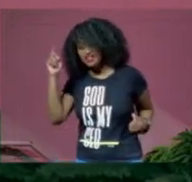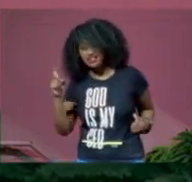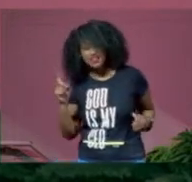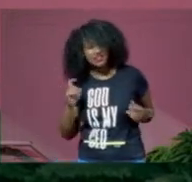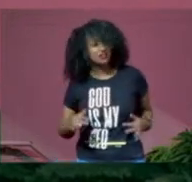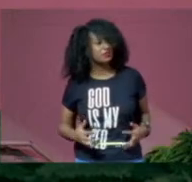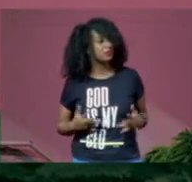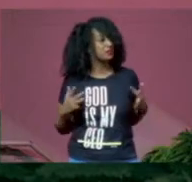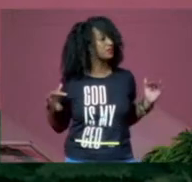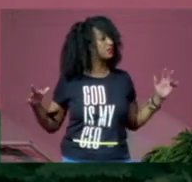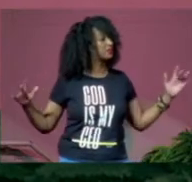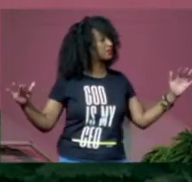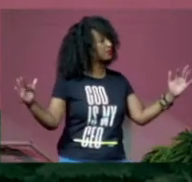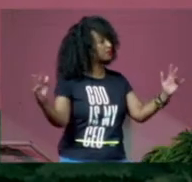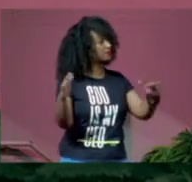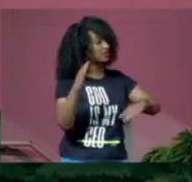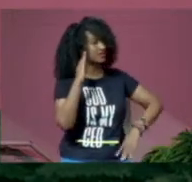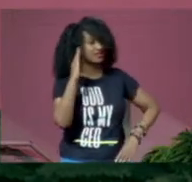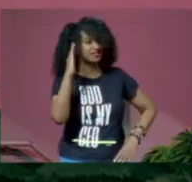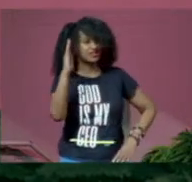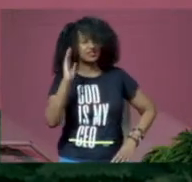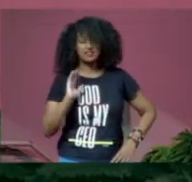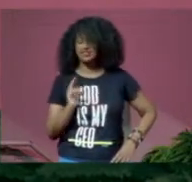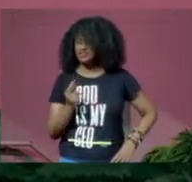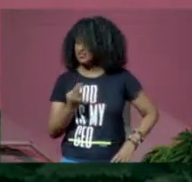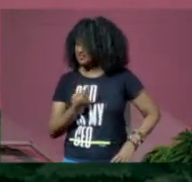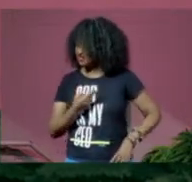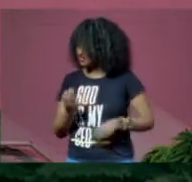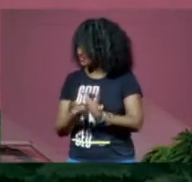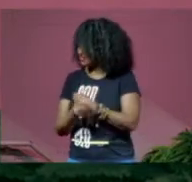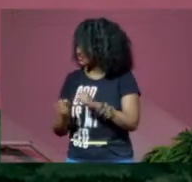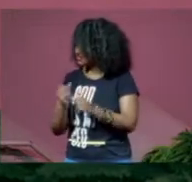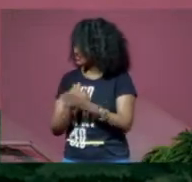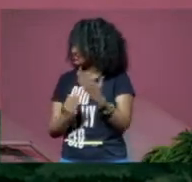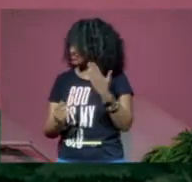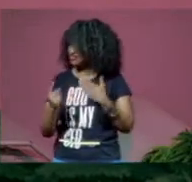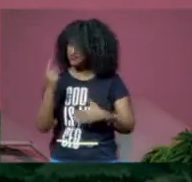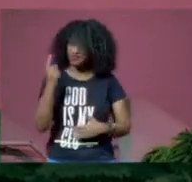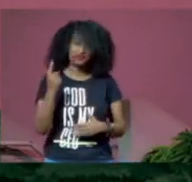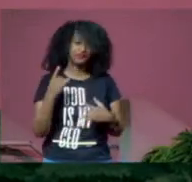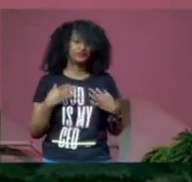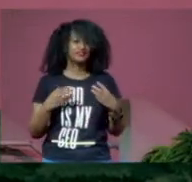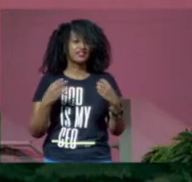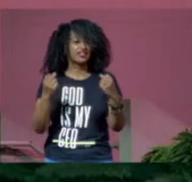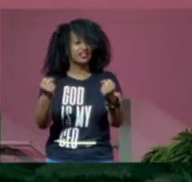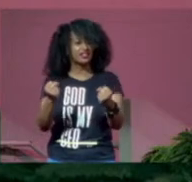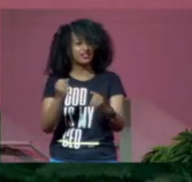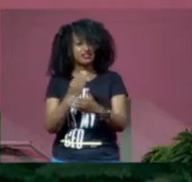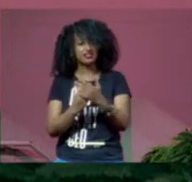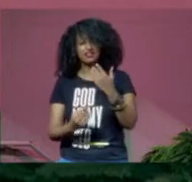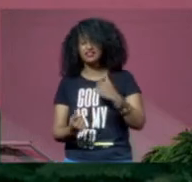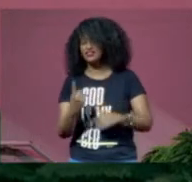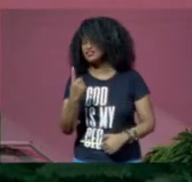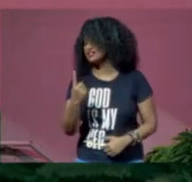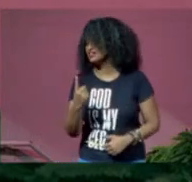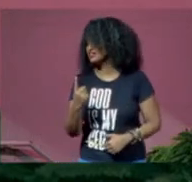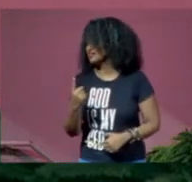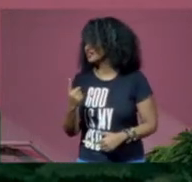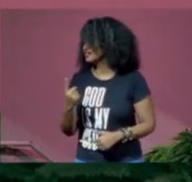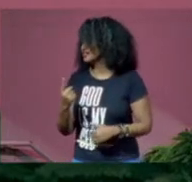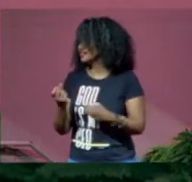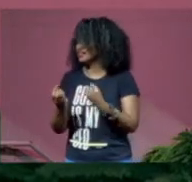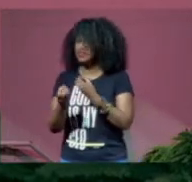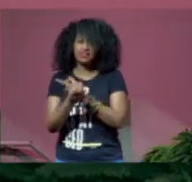and give us a word that would save someone, a word that would heal someone, a word that would